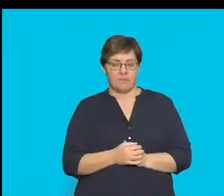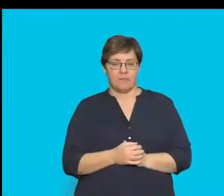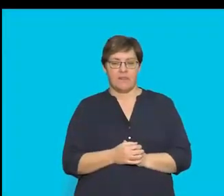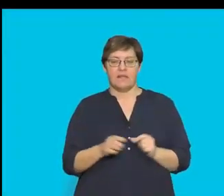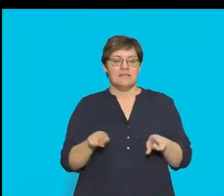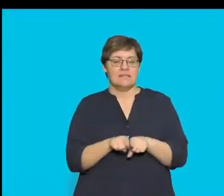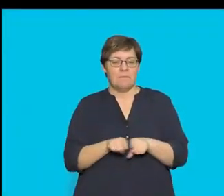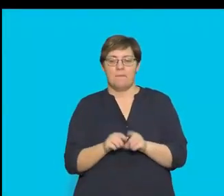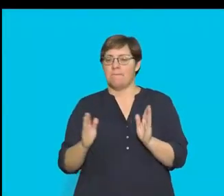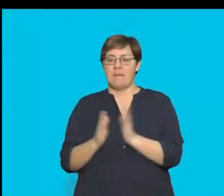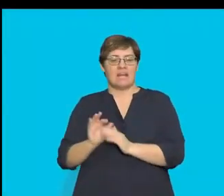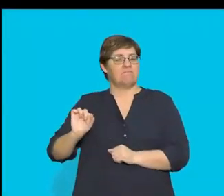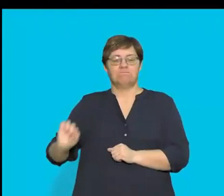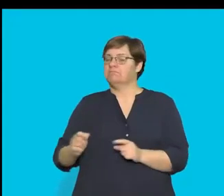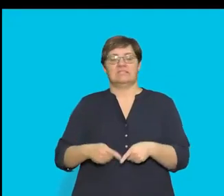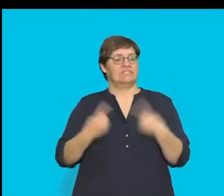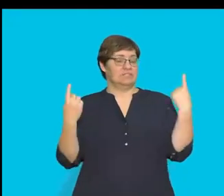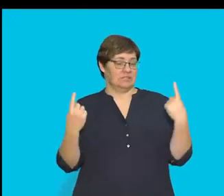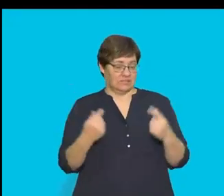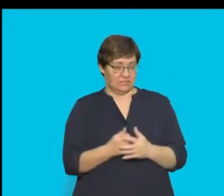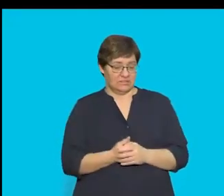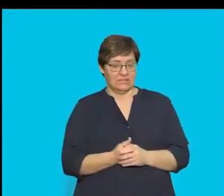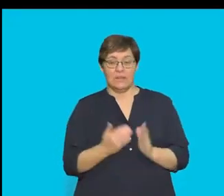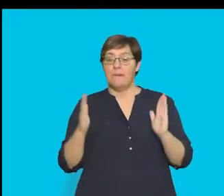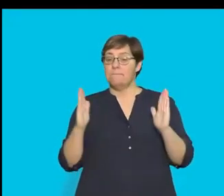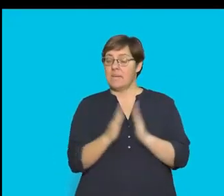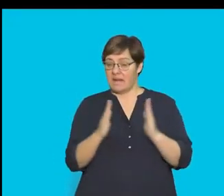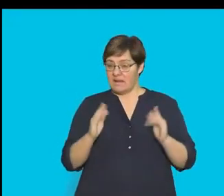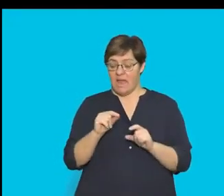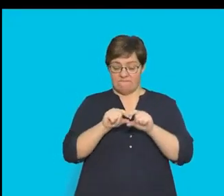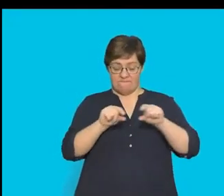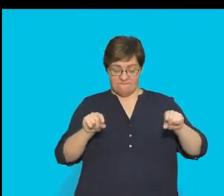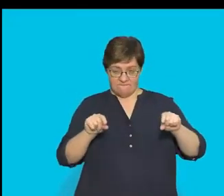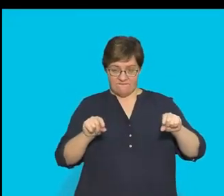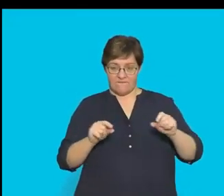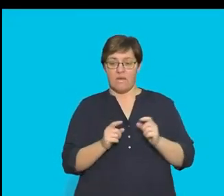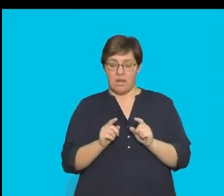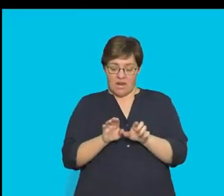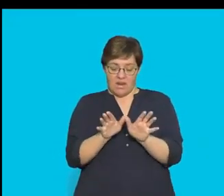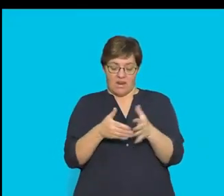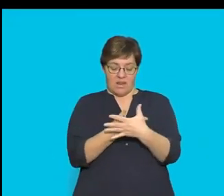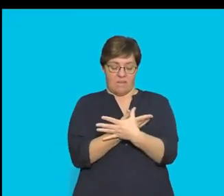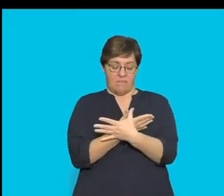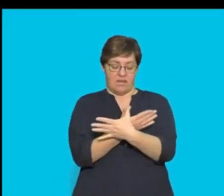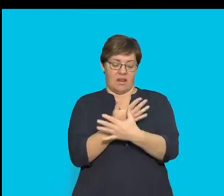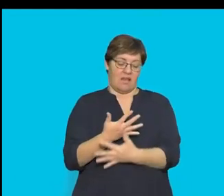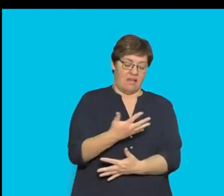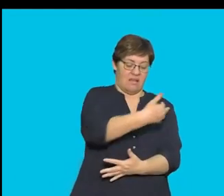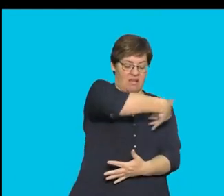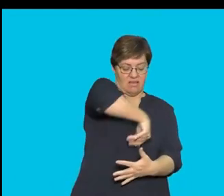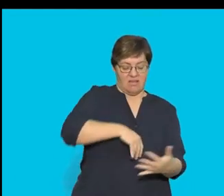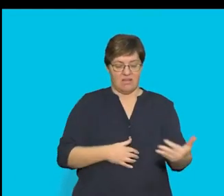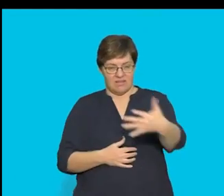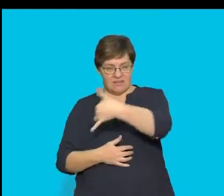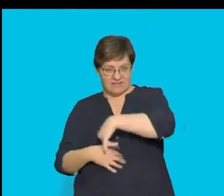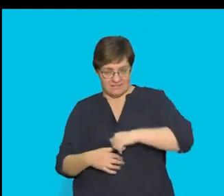magnet. So remember at the magnet, when we had the bar magnet, and if we had to say this is the North Pole and that's the South Pole, we